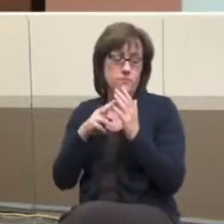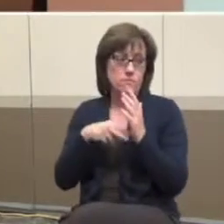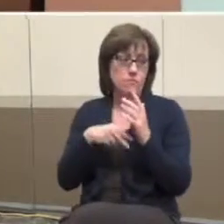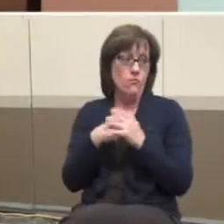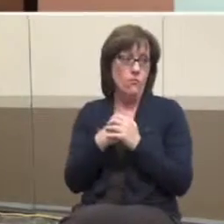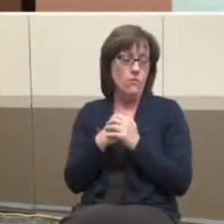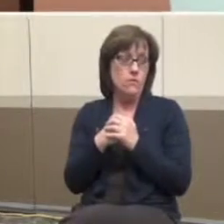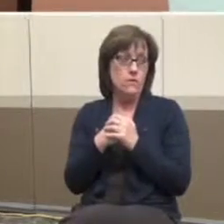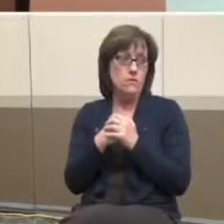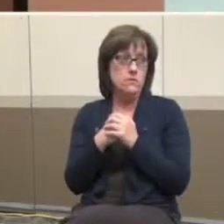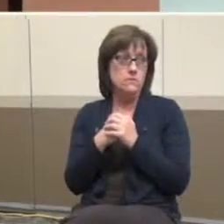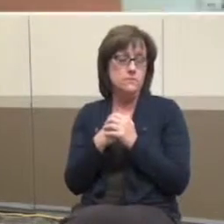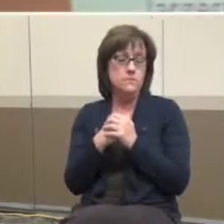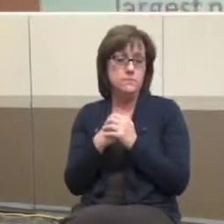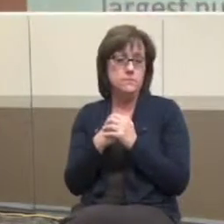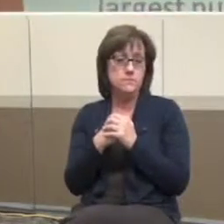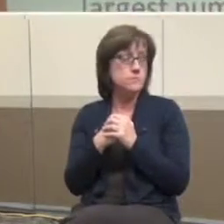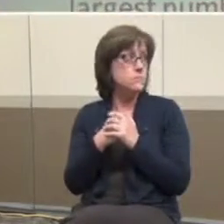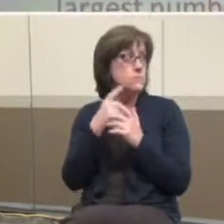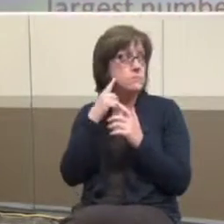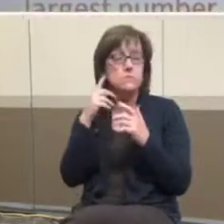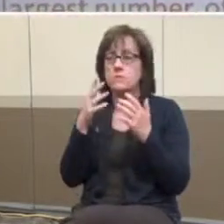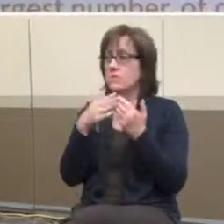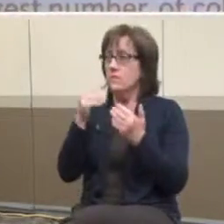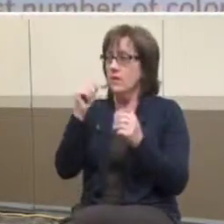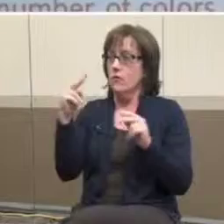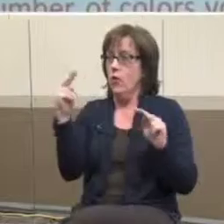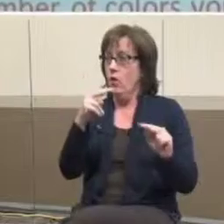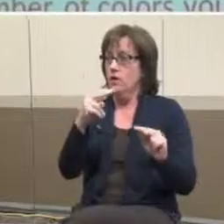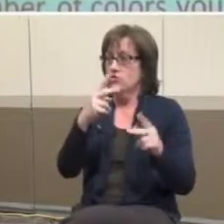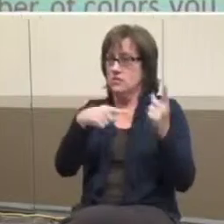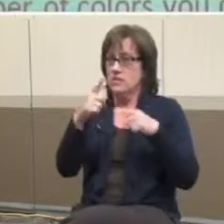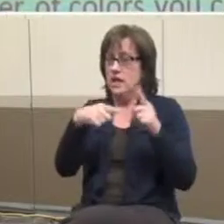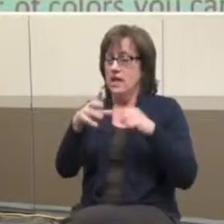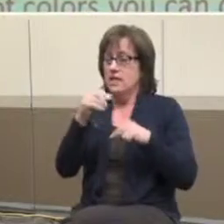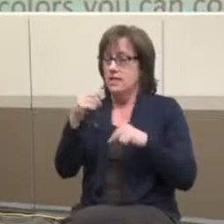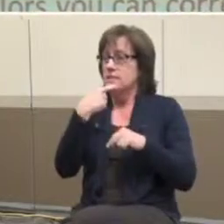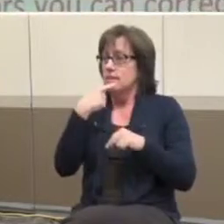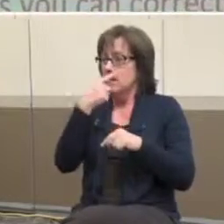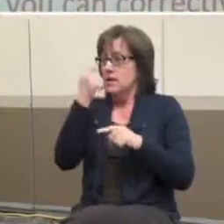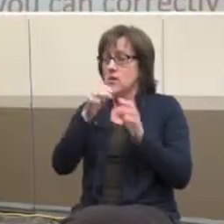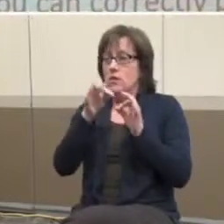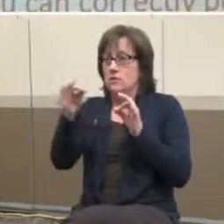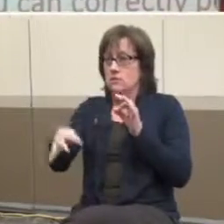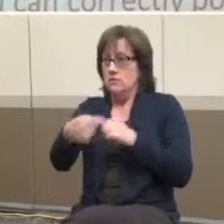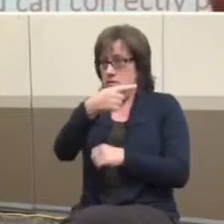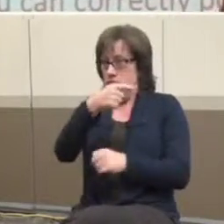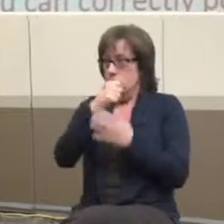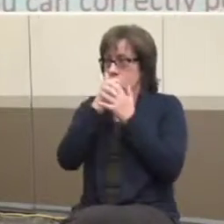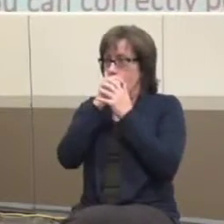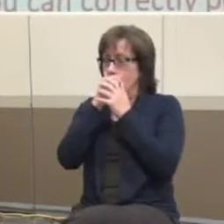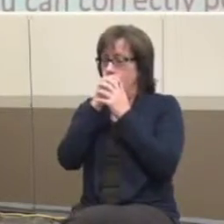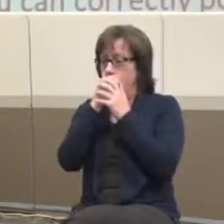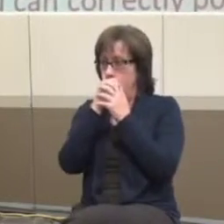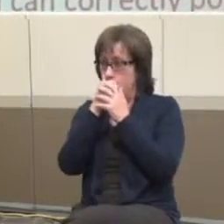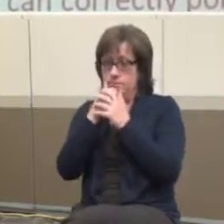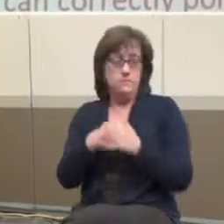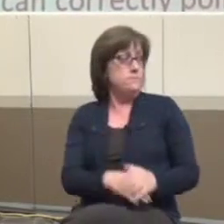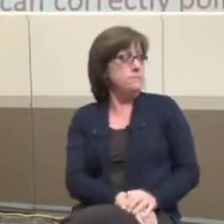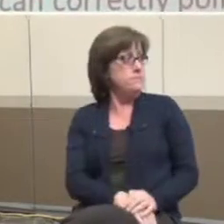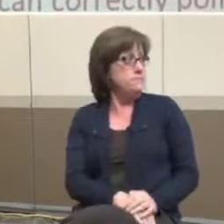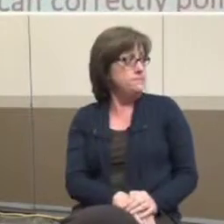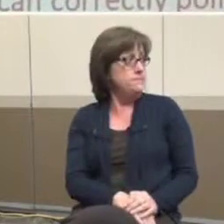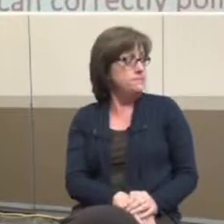going to take, I think it will be easiest for you if you watch me sign and say, because I think there's going to be a delay. So you will watch me sign and